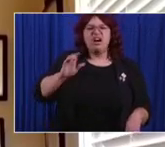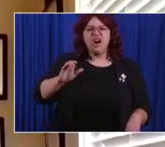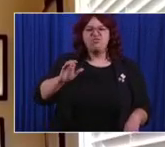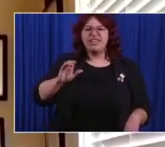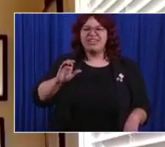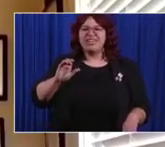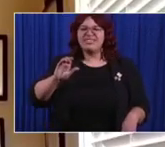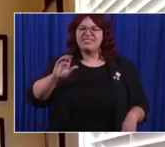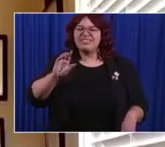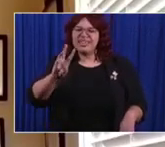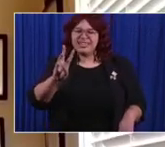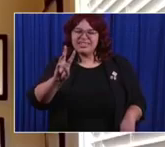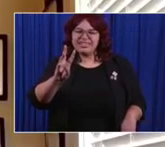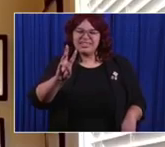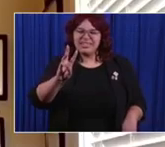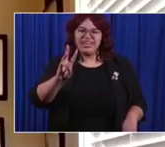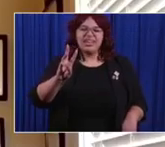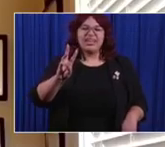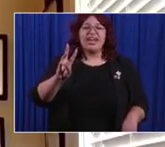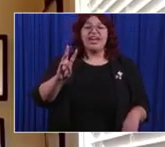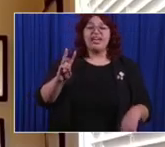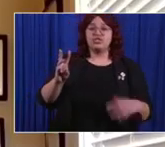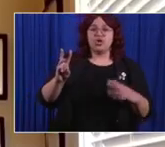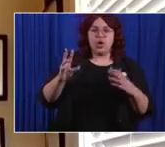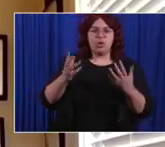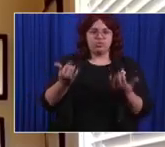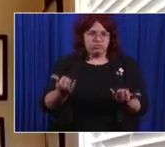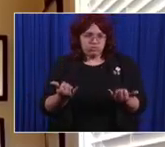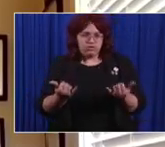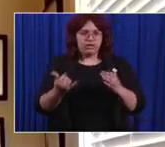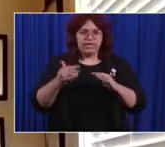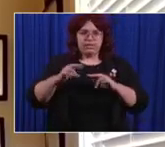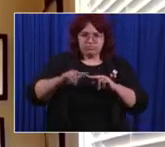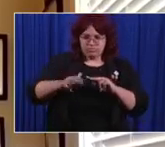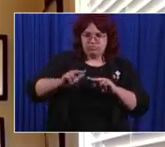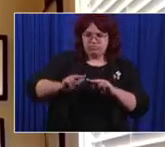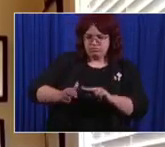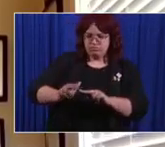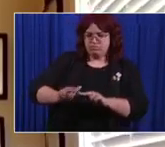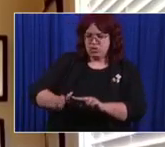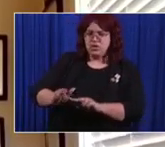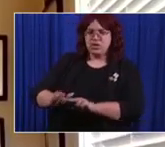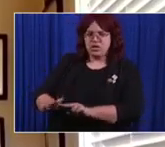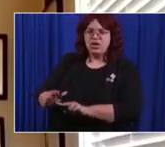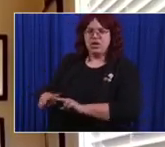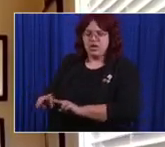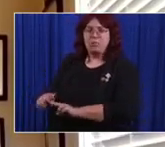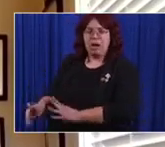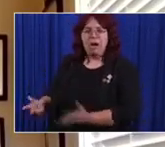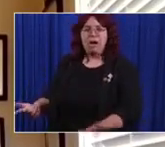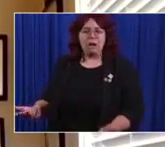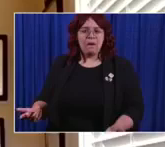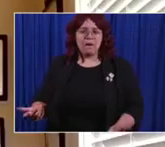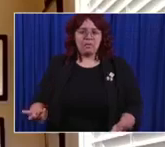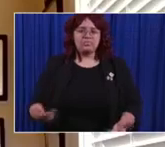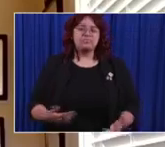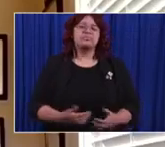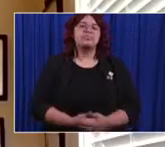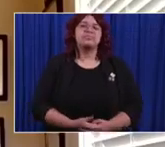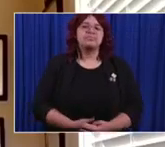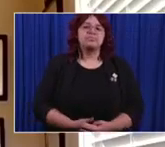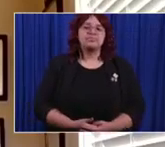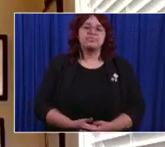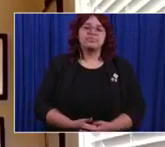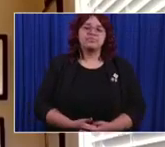in the neighborhood of 50. Around the time that it just feels like the most appropriate thing to do to transition